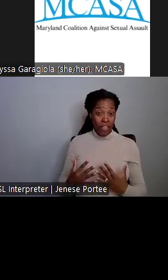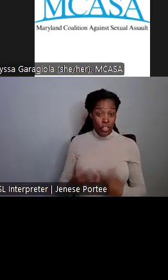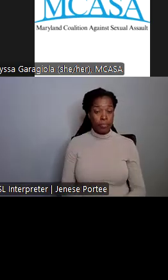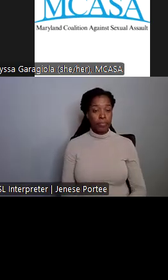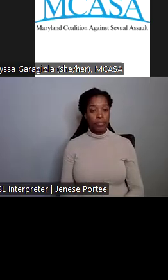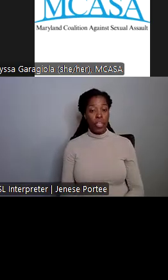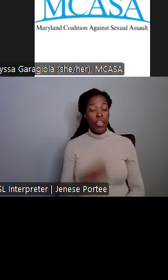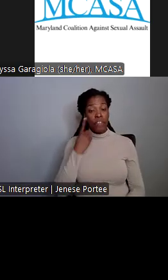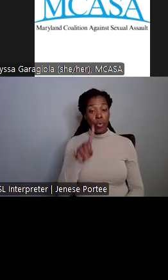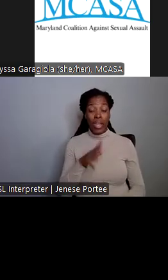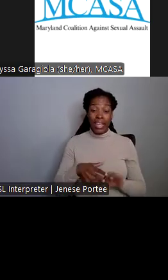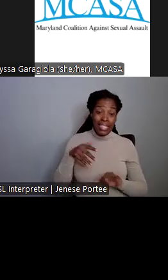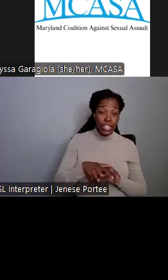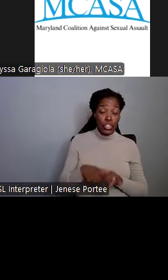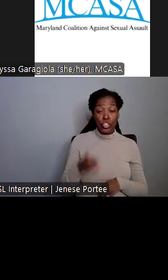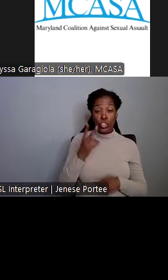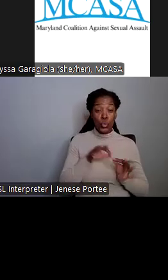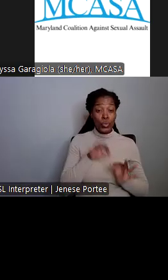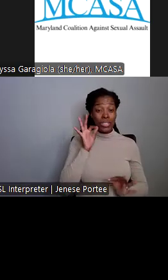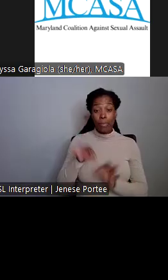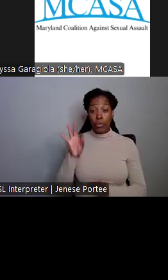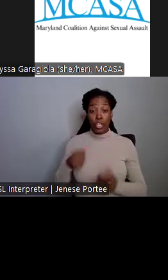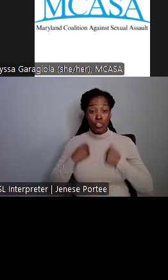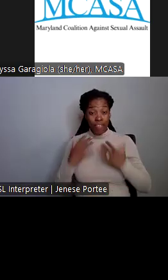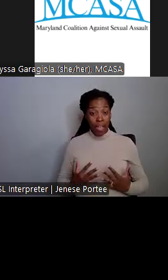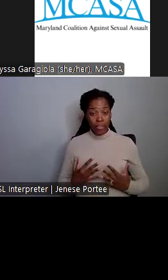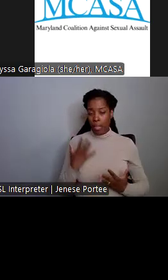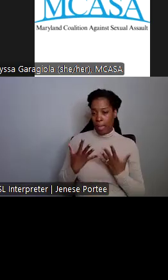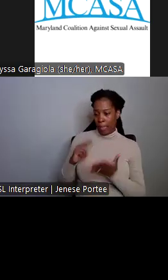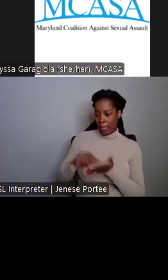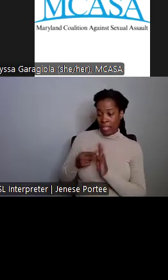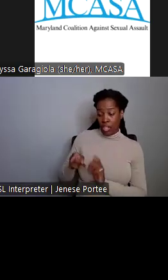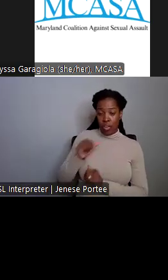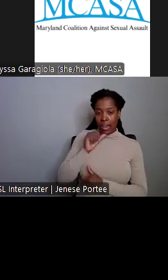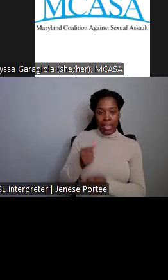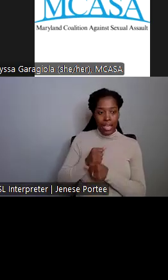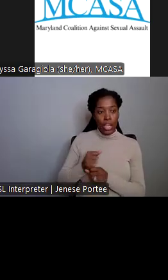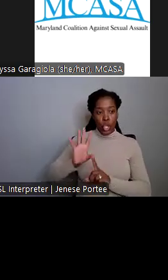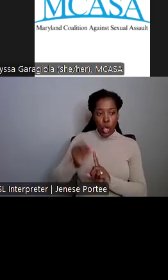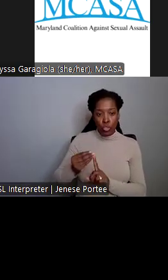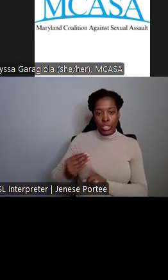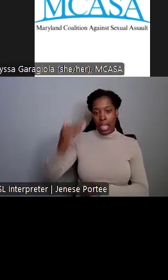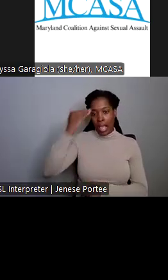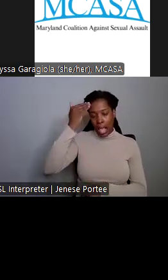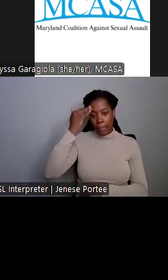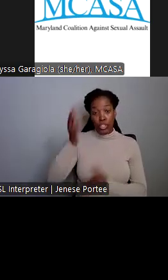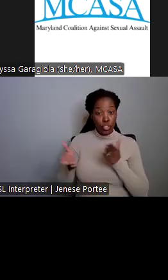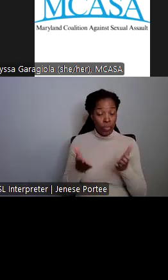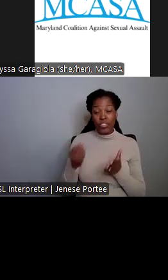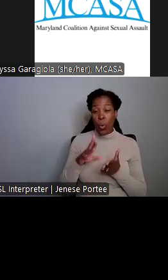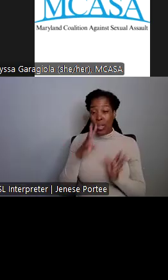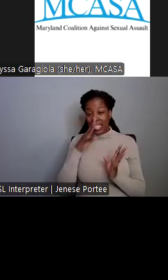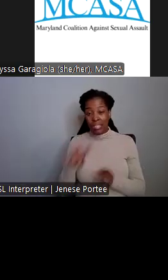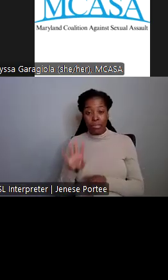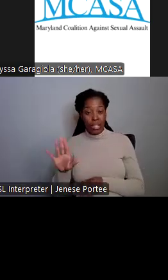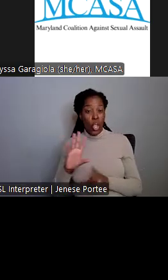two-spirited survivor, it can look like not receiving culturally competent services and dismissing their cultural beliefs.